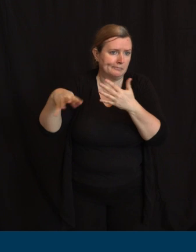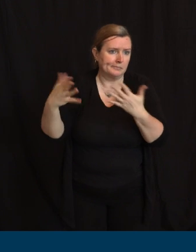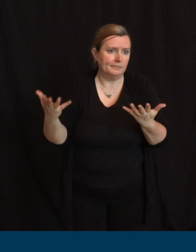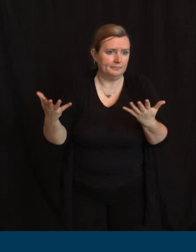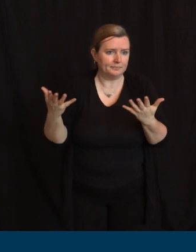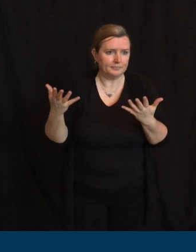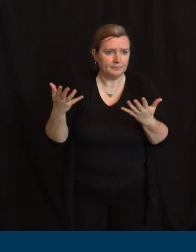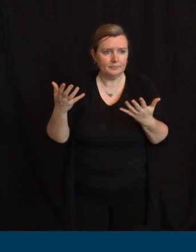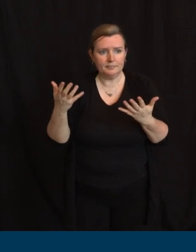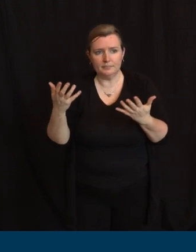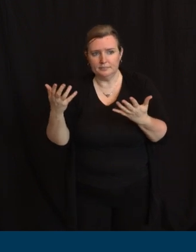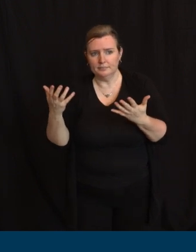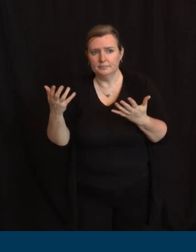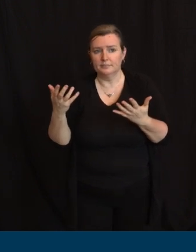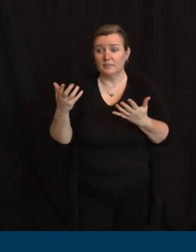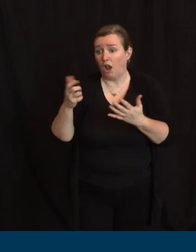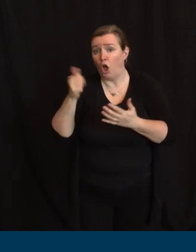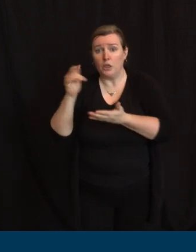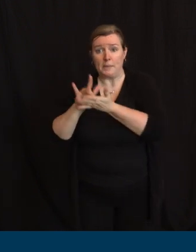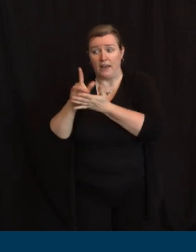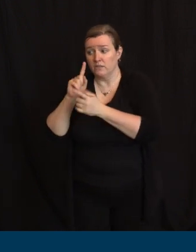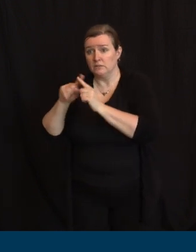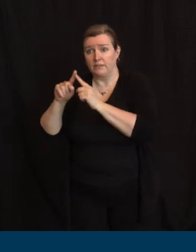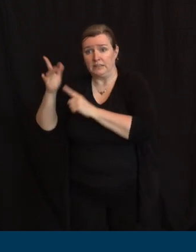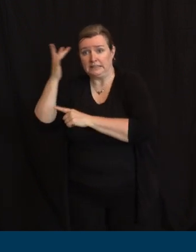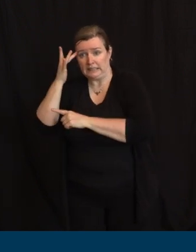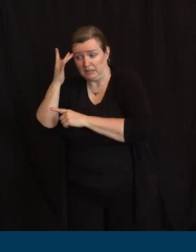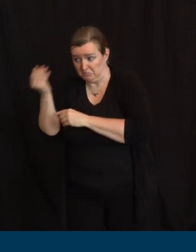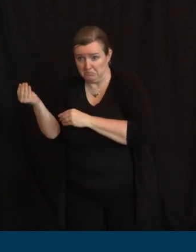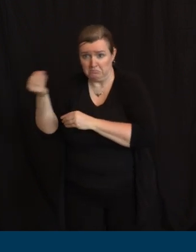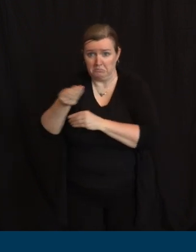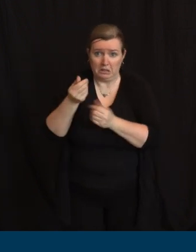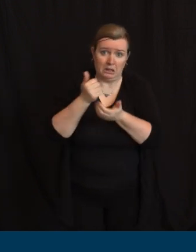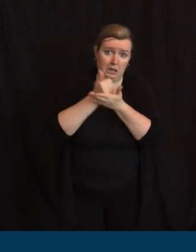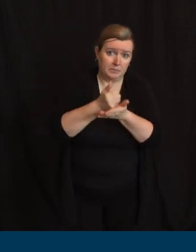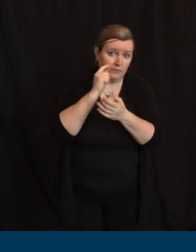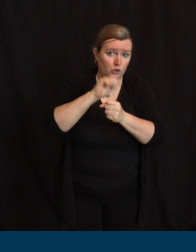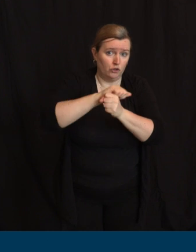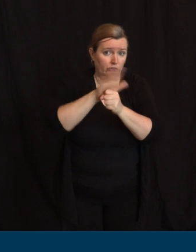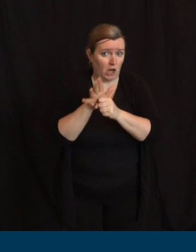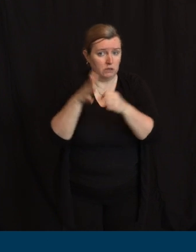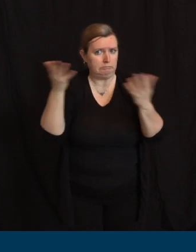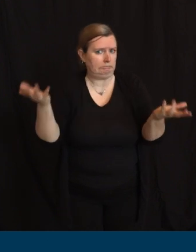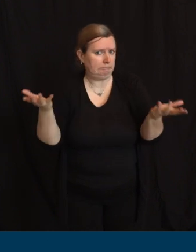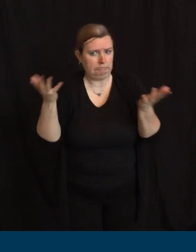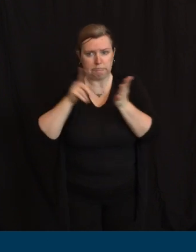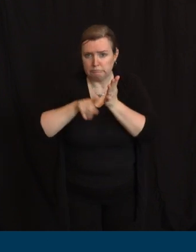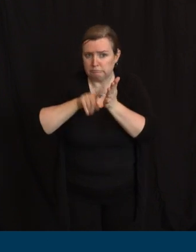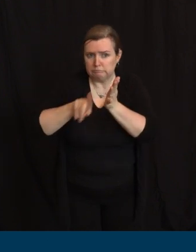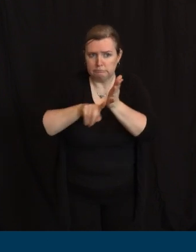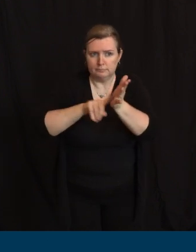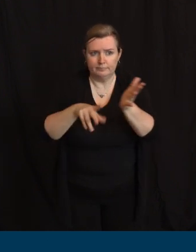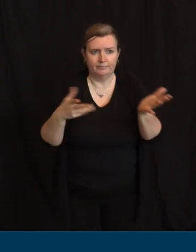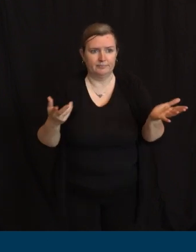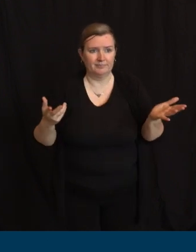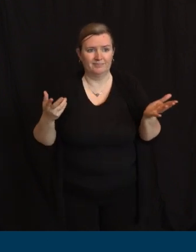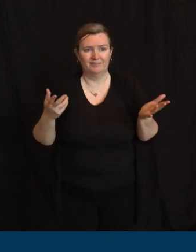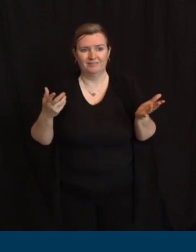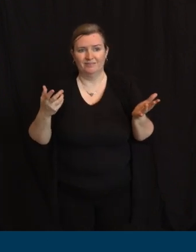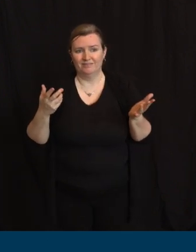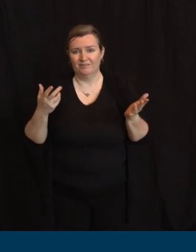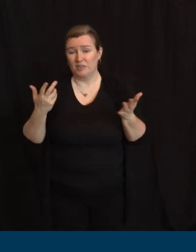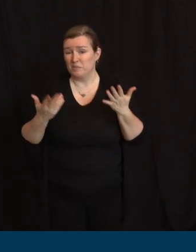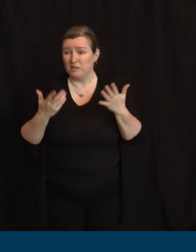more so, that's a bridge to ultimately a vaccine that, again, the experts to my right can opine whether or not this 1